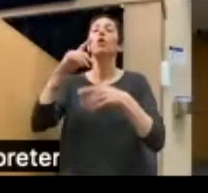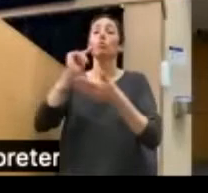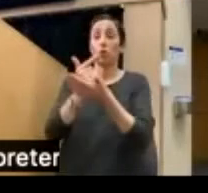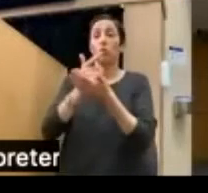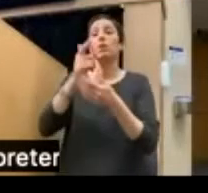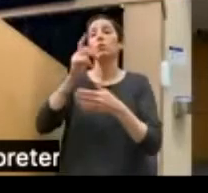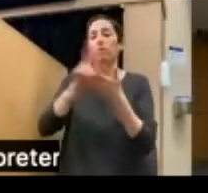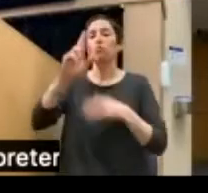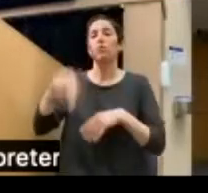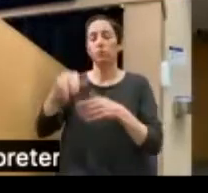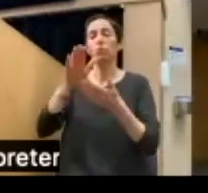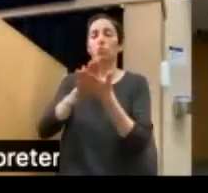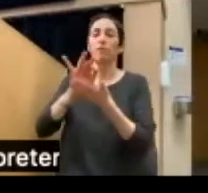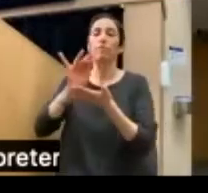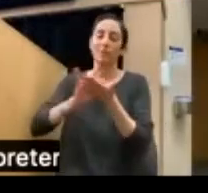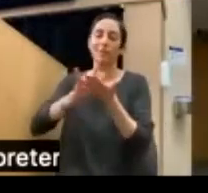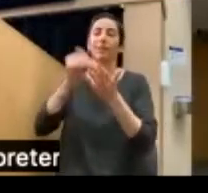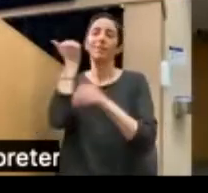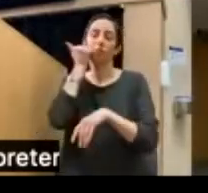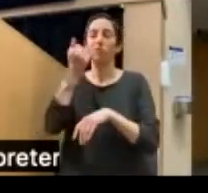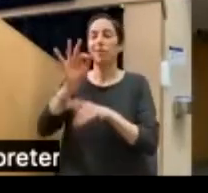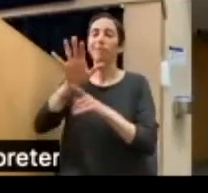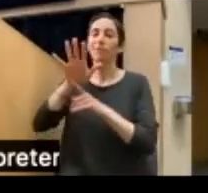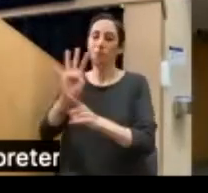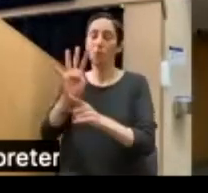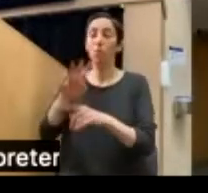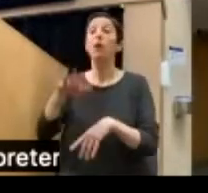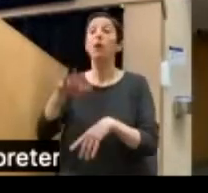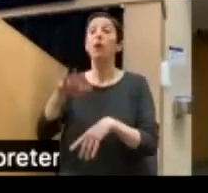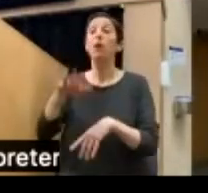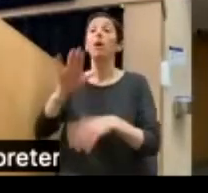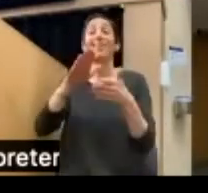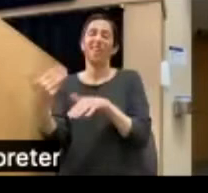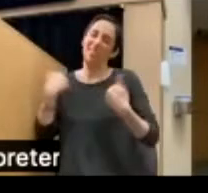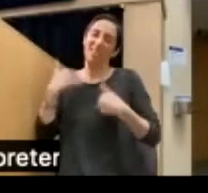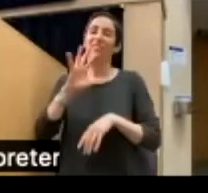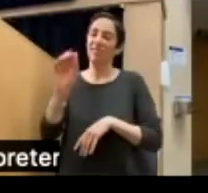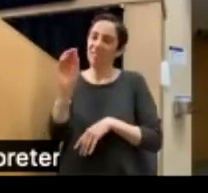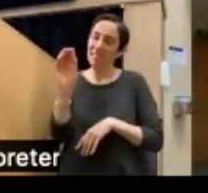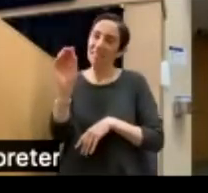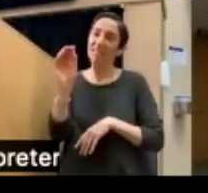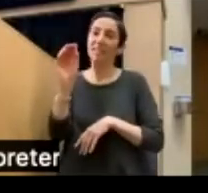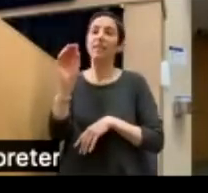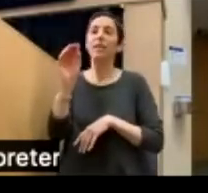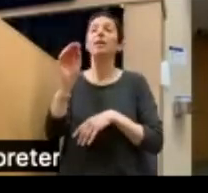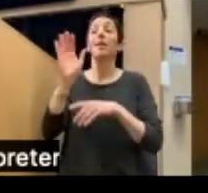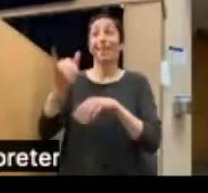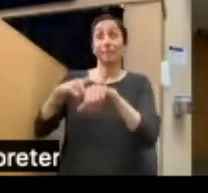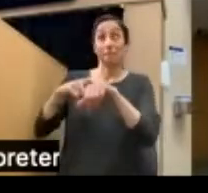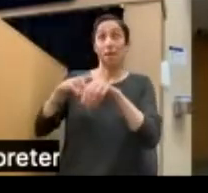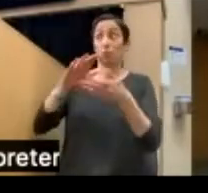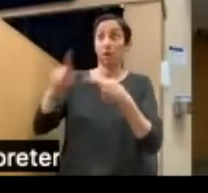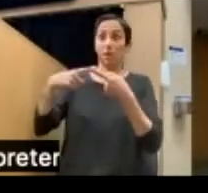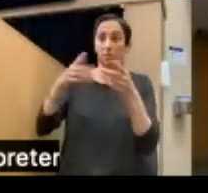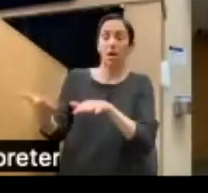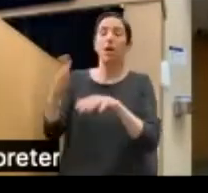of Rochester School of Medicine and Dentistry. And at the time of his death at a young age of 50, was an associate dean of medical education